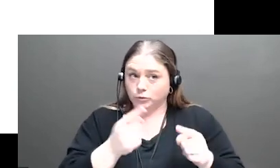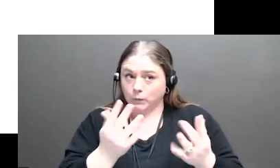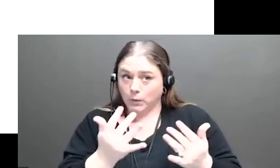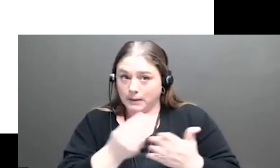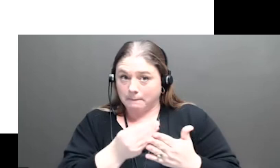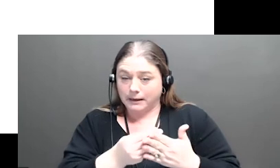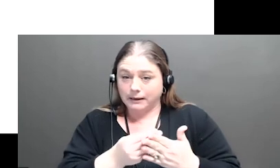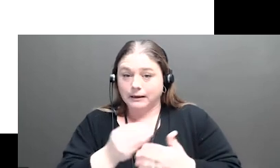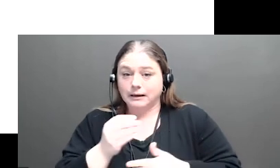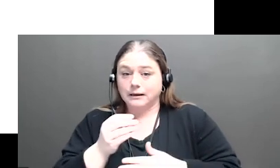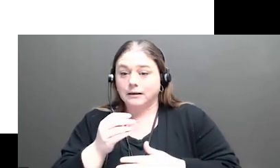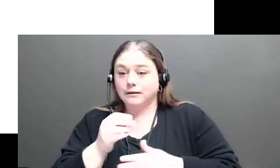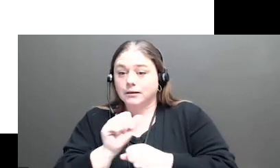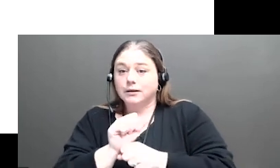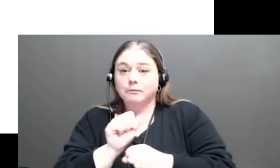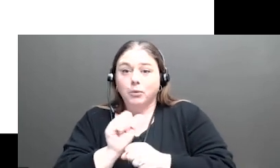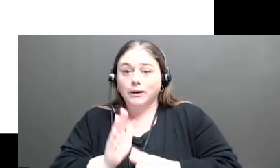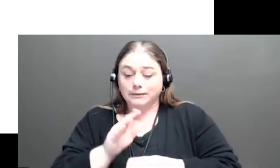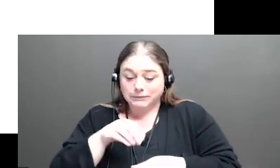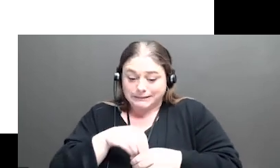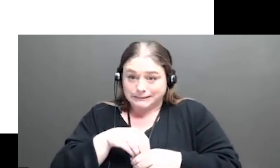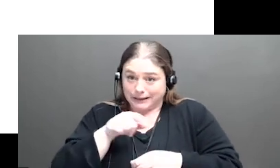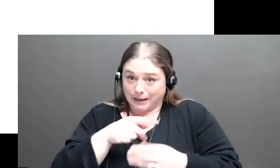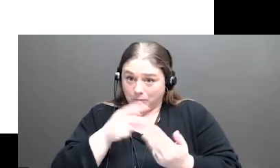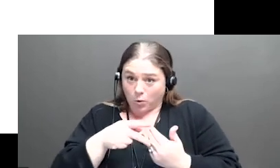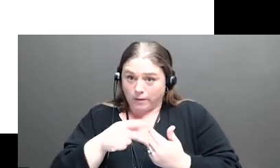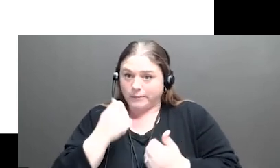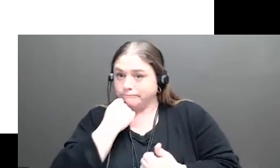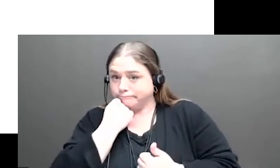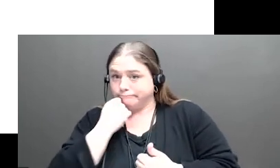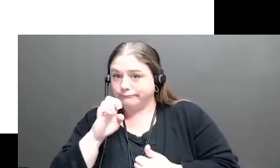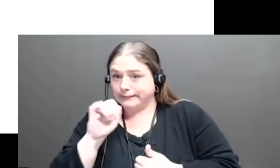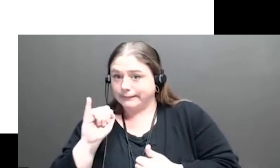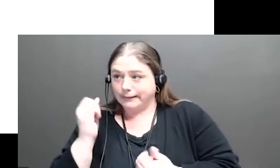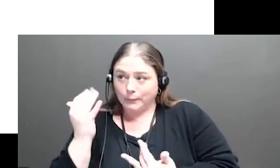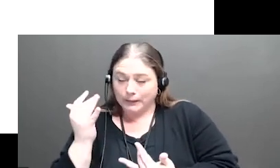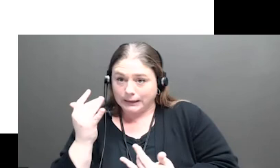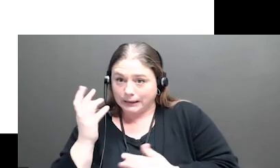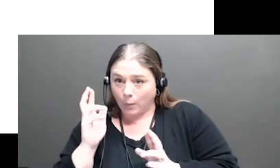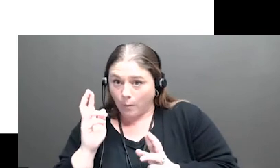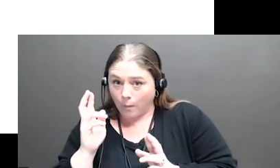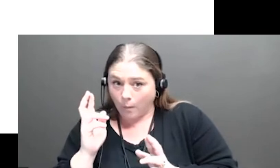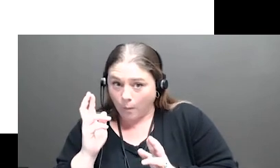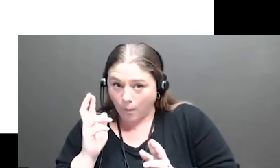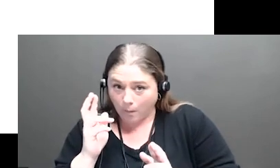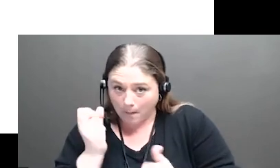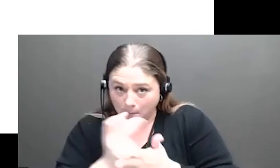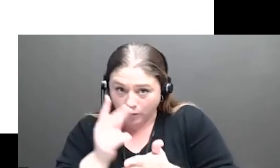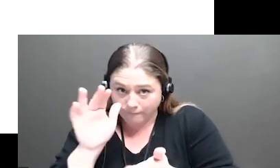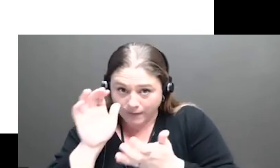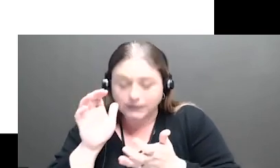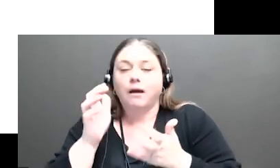or be reprofiled to another program, and then we would start back up again. So there was no consistency, and